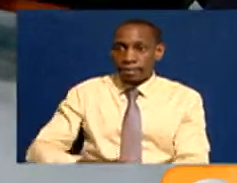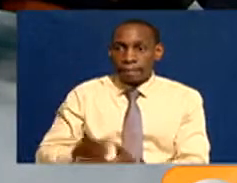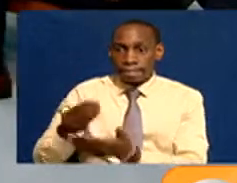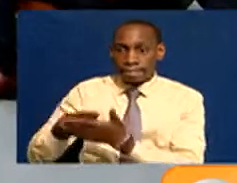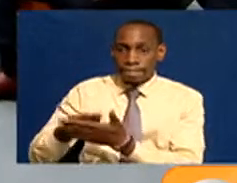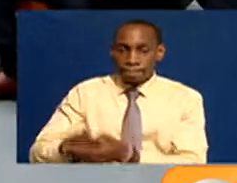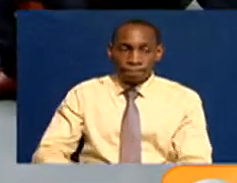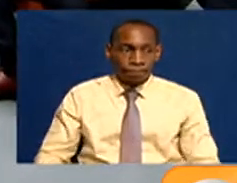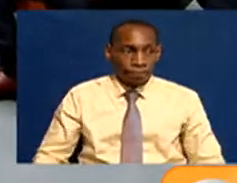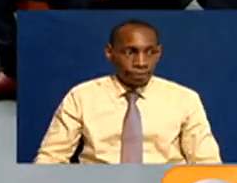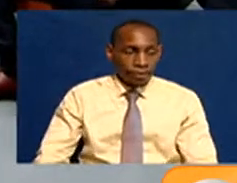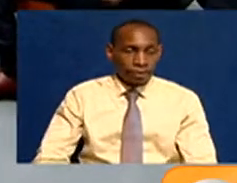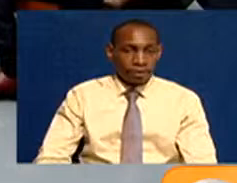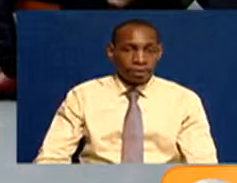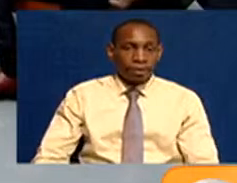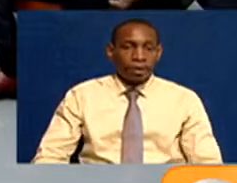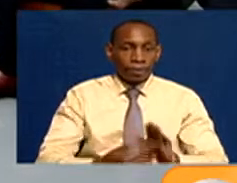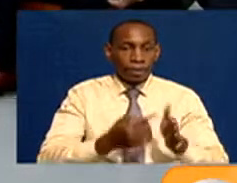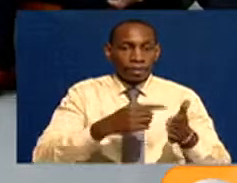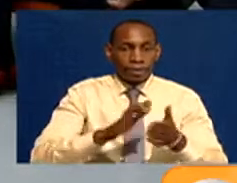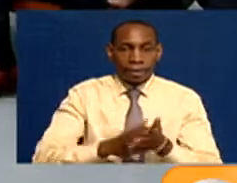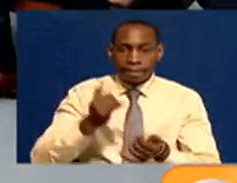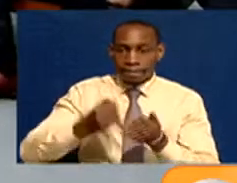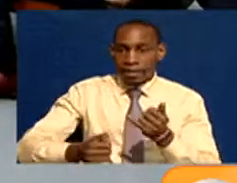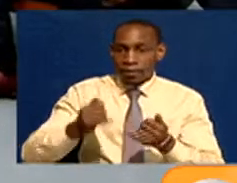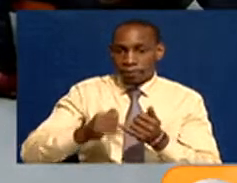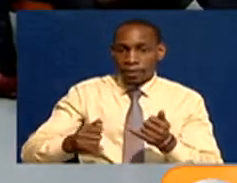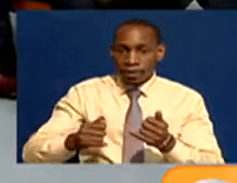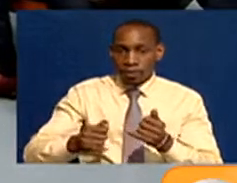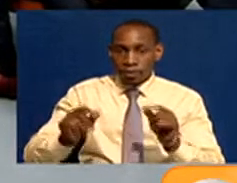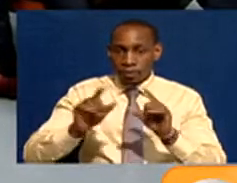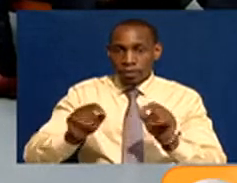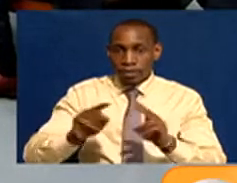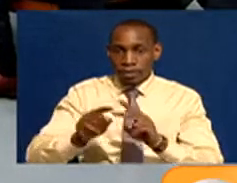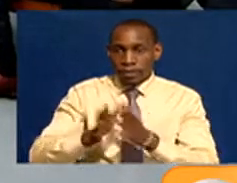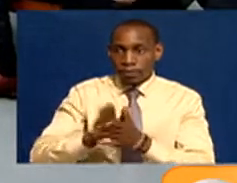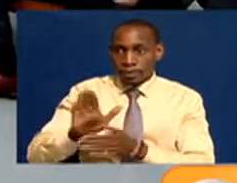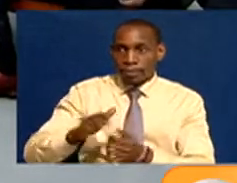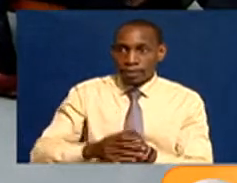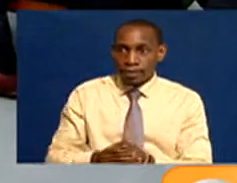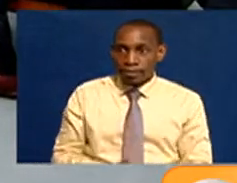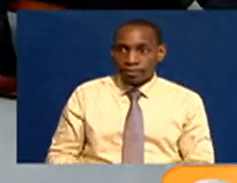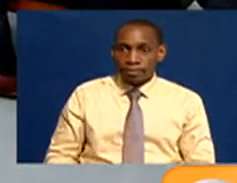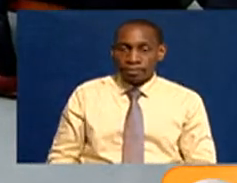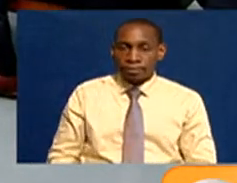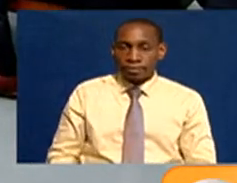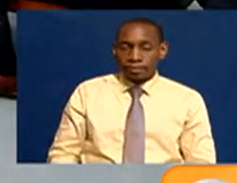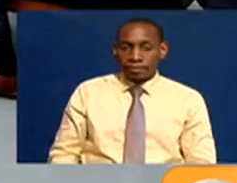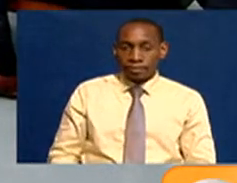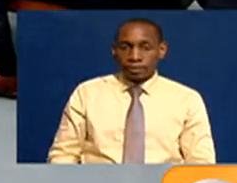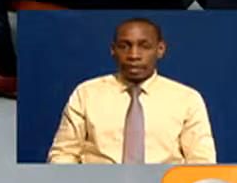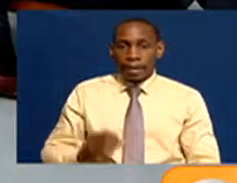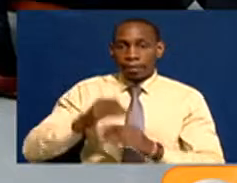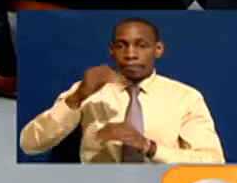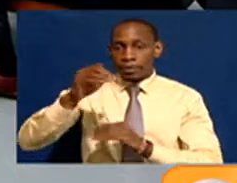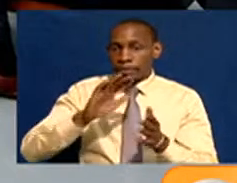Yes, very well put. Some closing thoughts, starting with you, Uncle Mita. Closing thoughts going